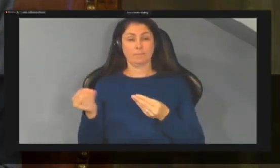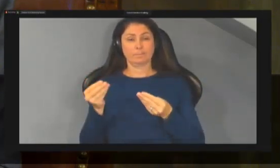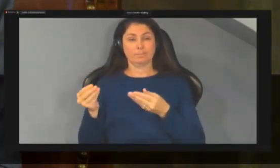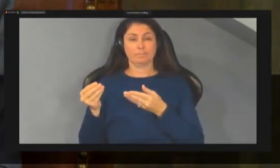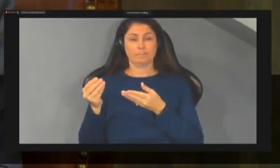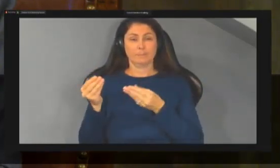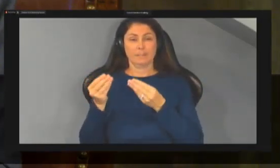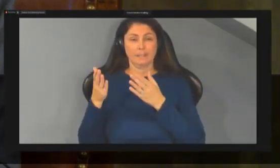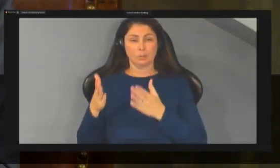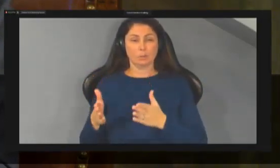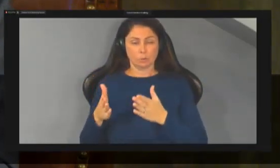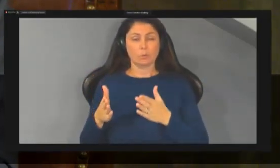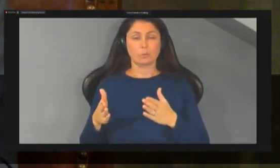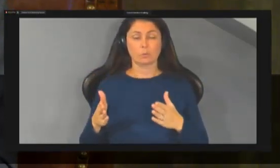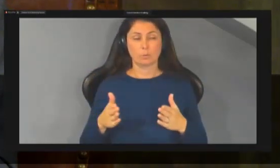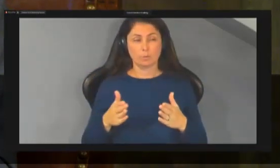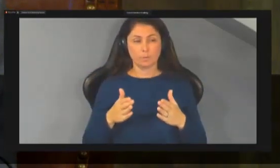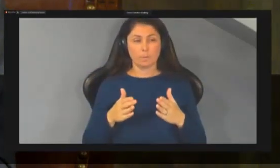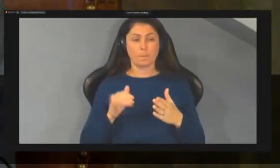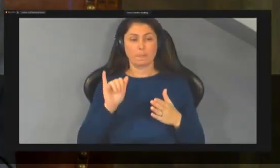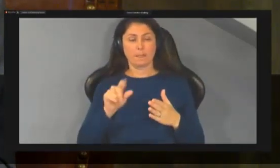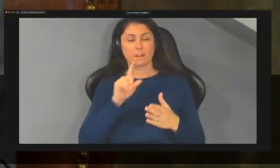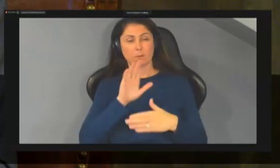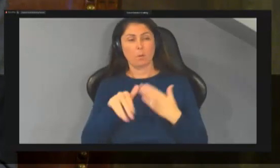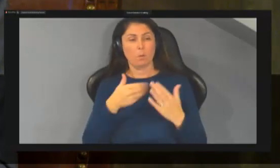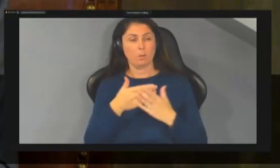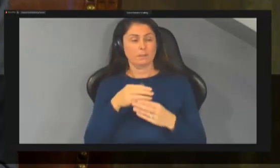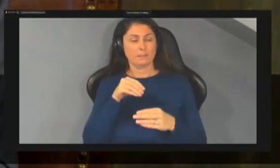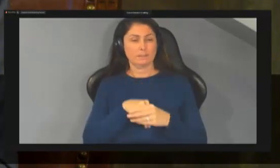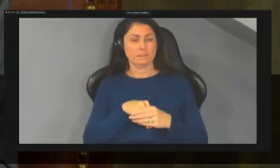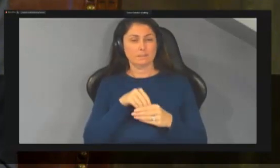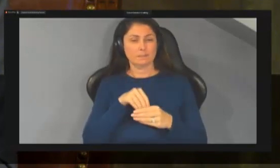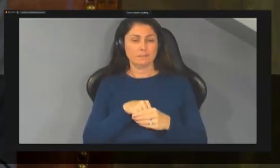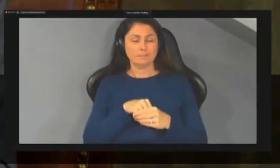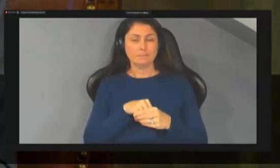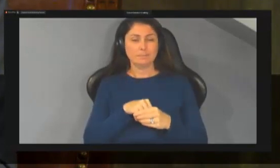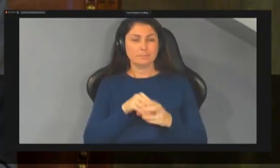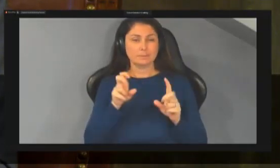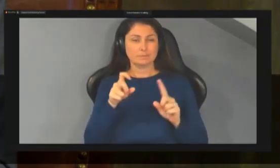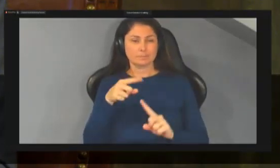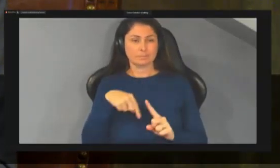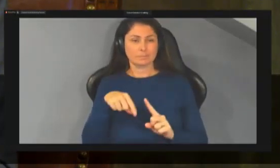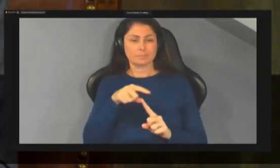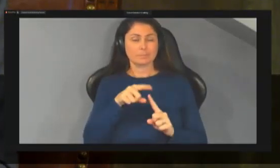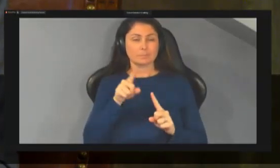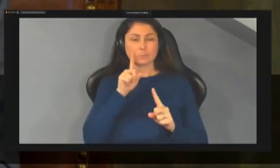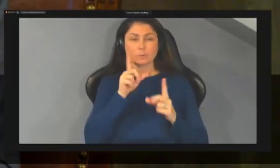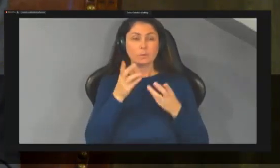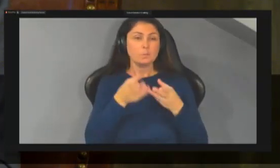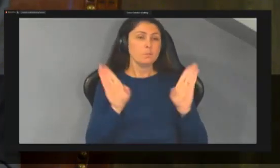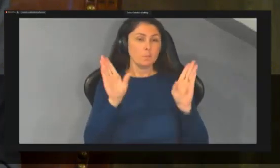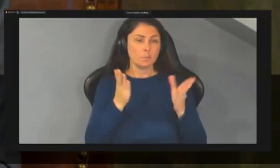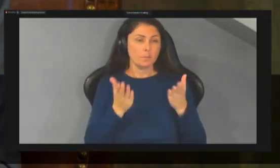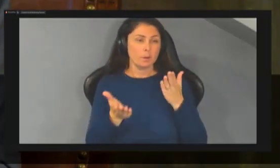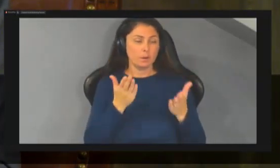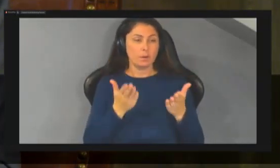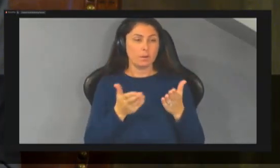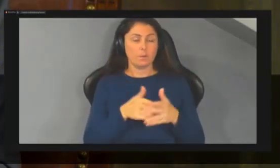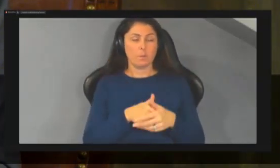But, and again, this is all inside baseball, so for the public probably, but